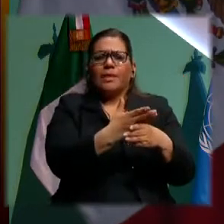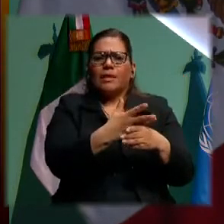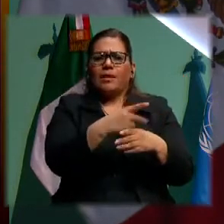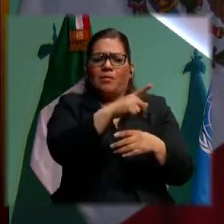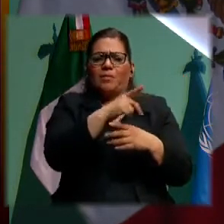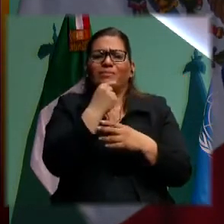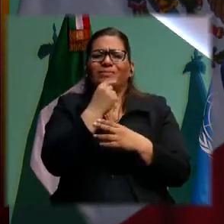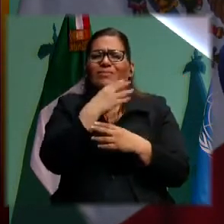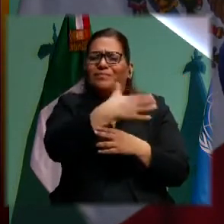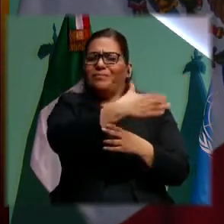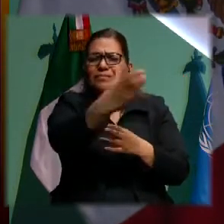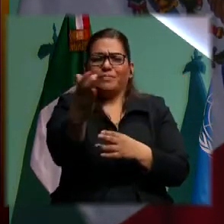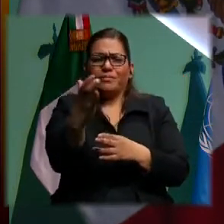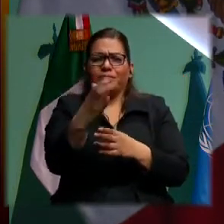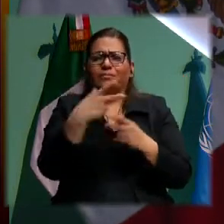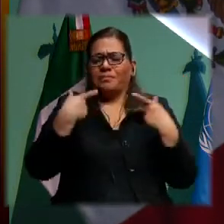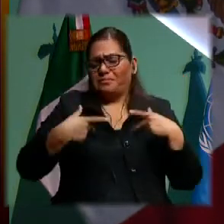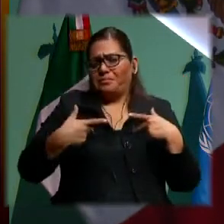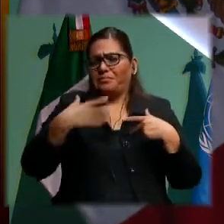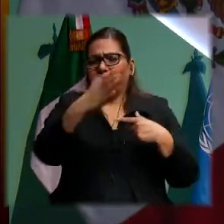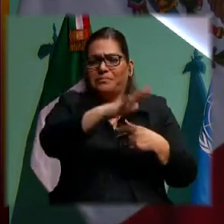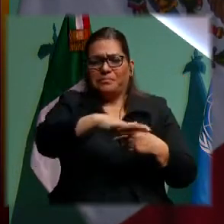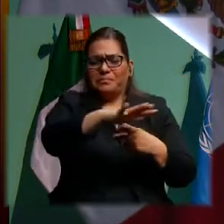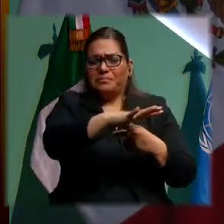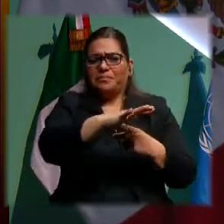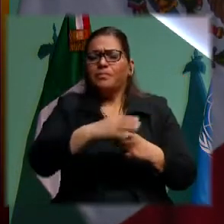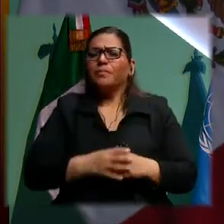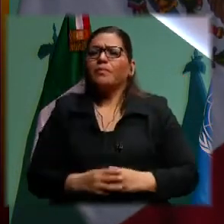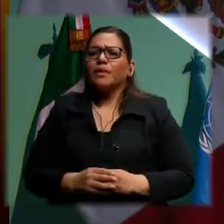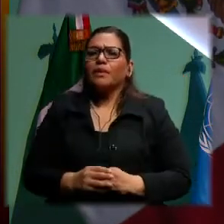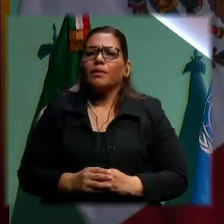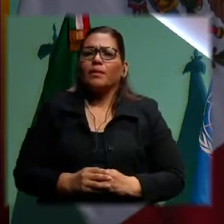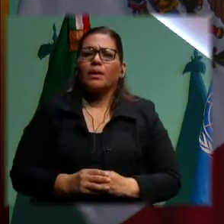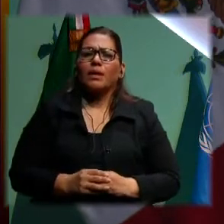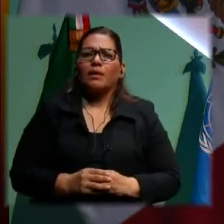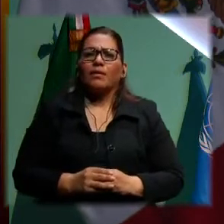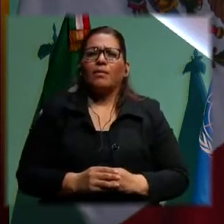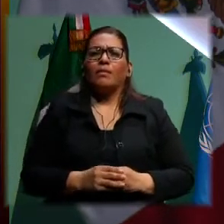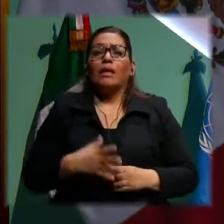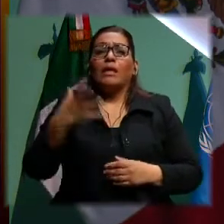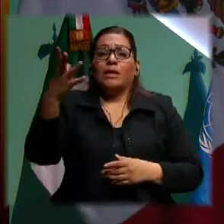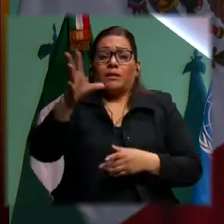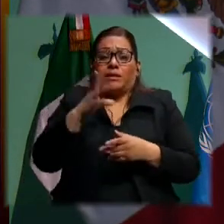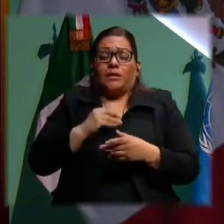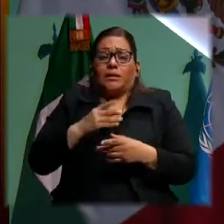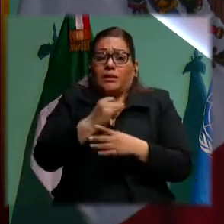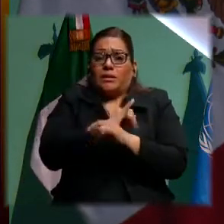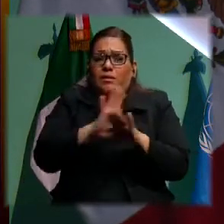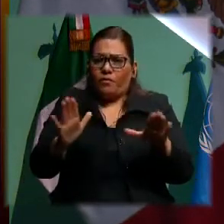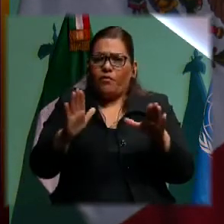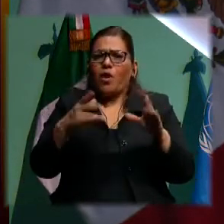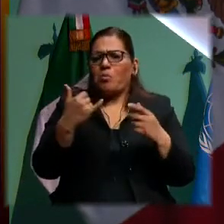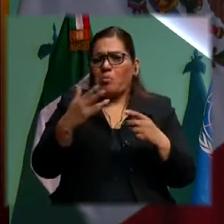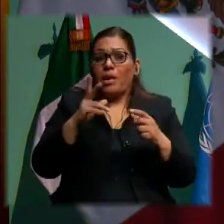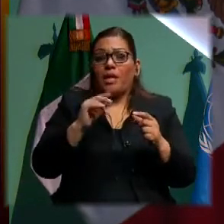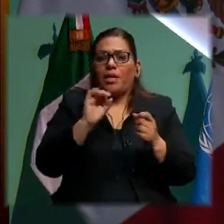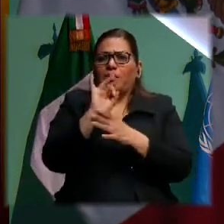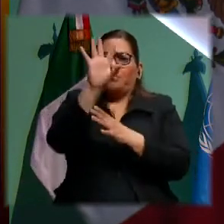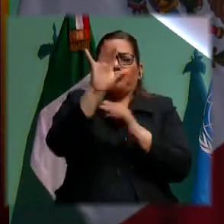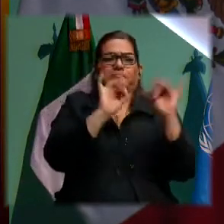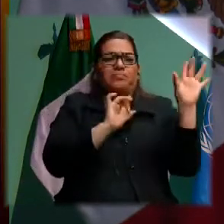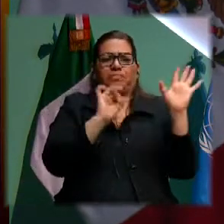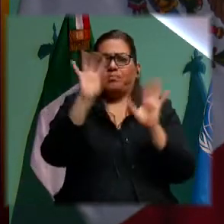get the information and send their goods around the world. And my favorite, you will see, is